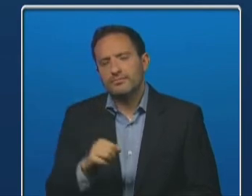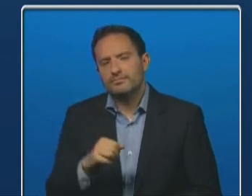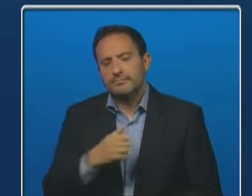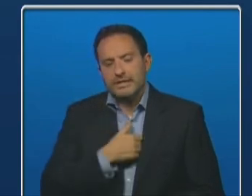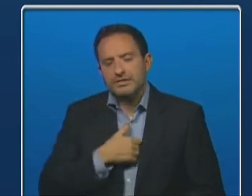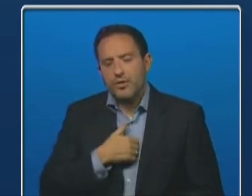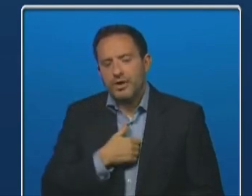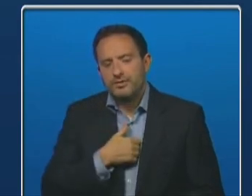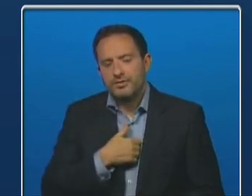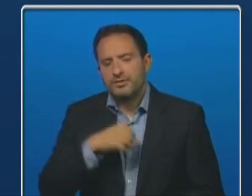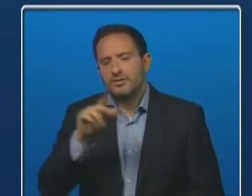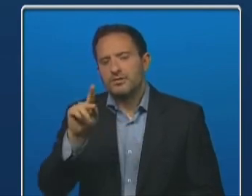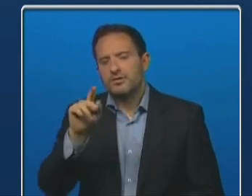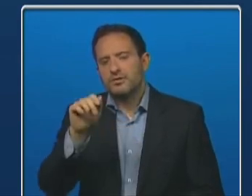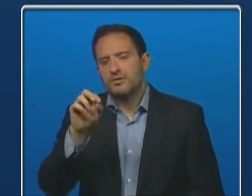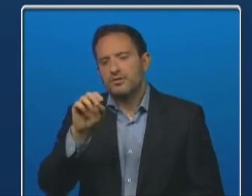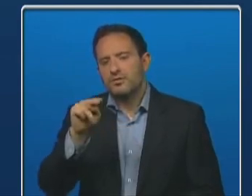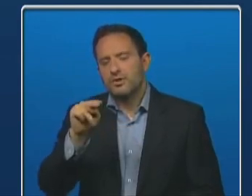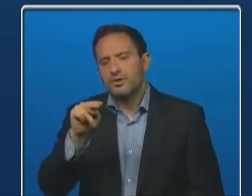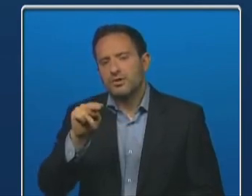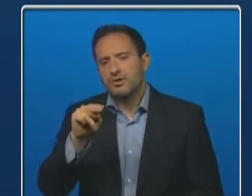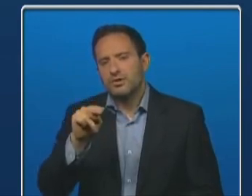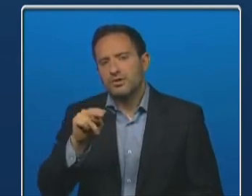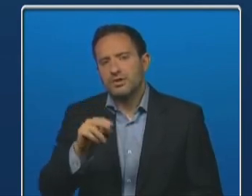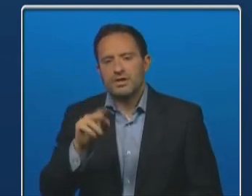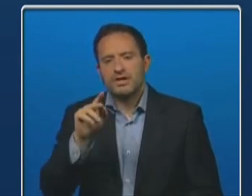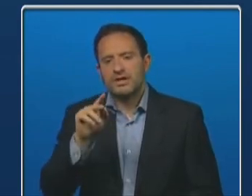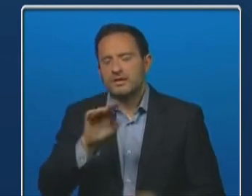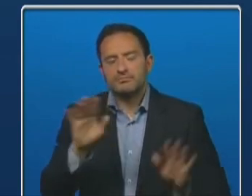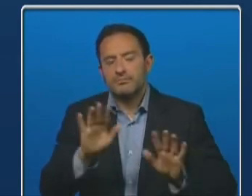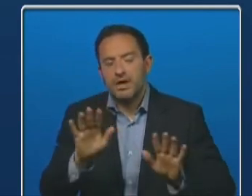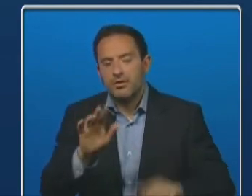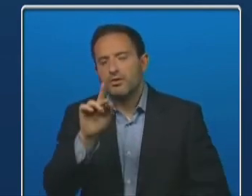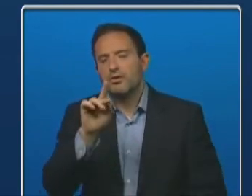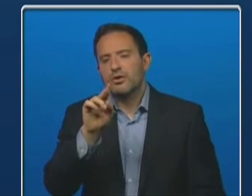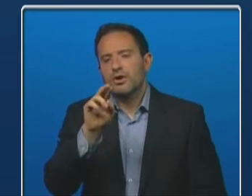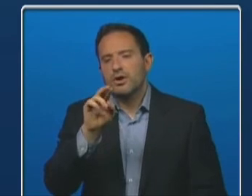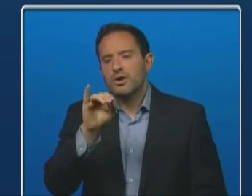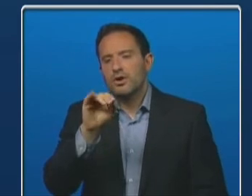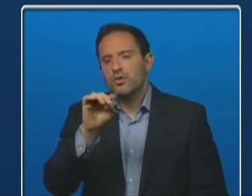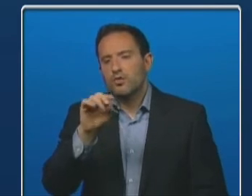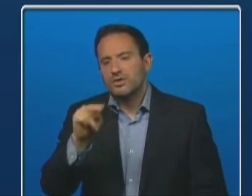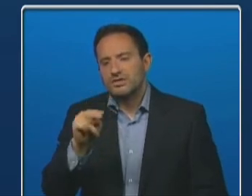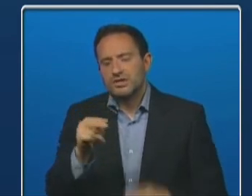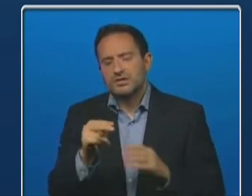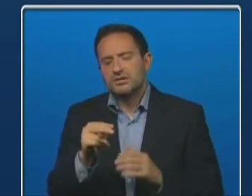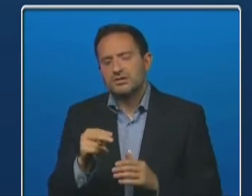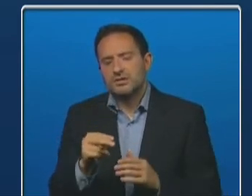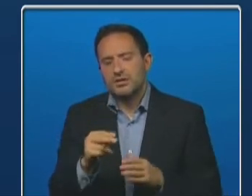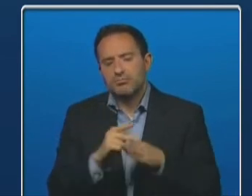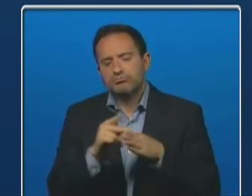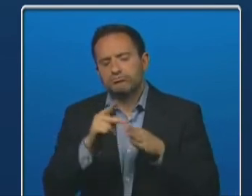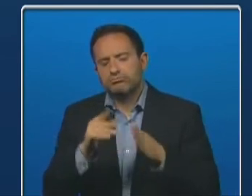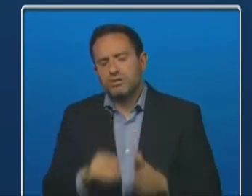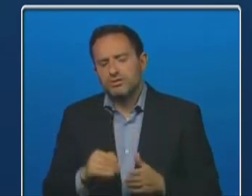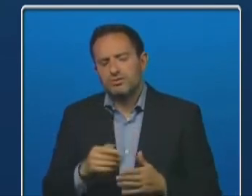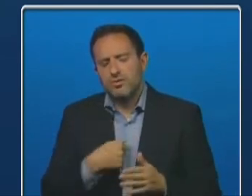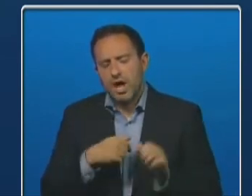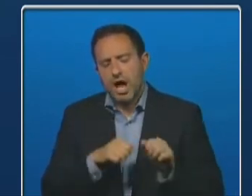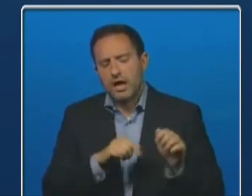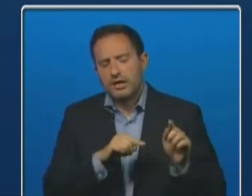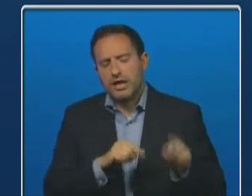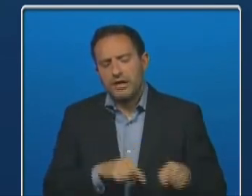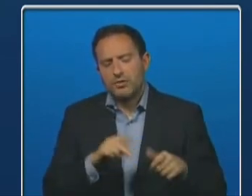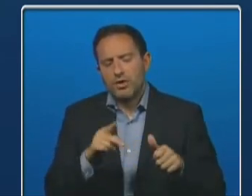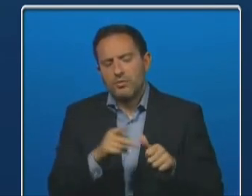sorry, Karen. No, I think it's Kristen that is the expert on that. All right. I can answer the part about the